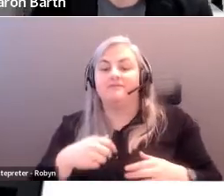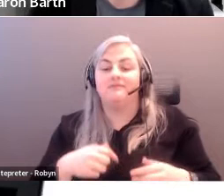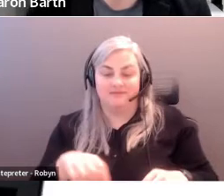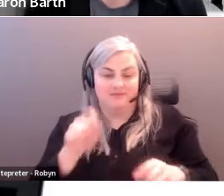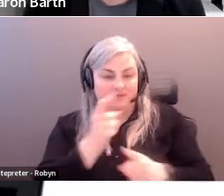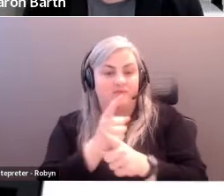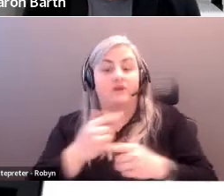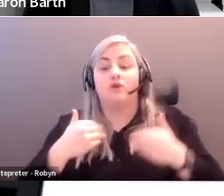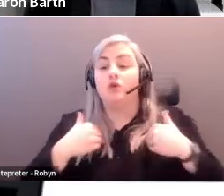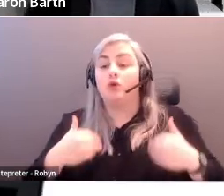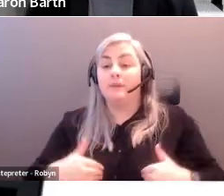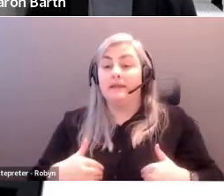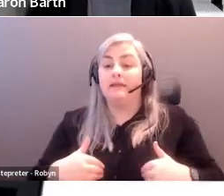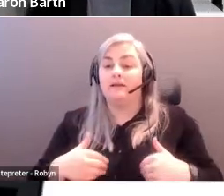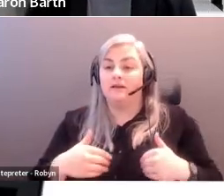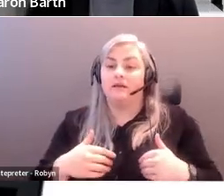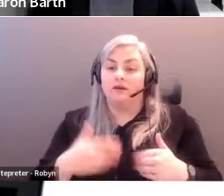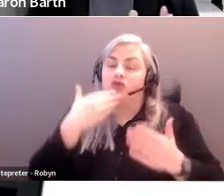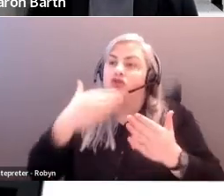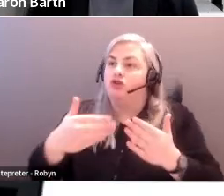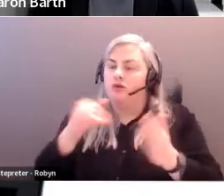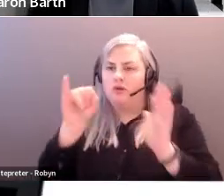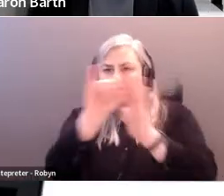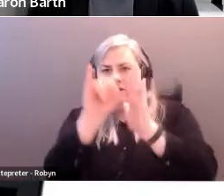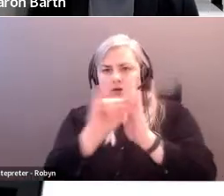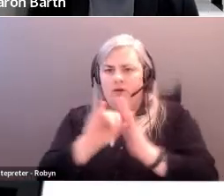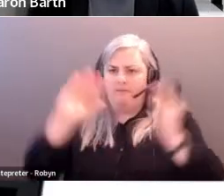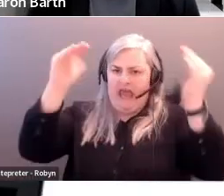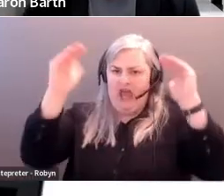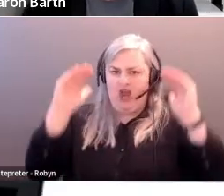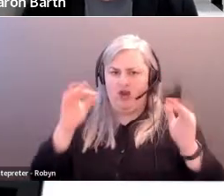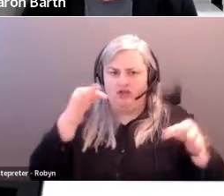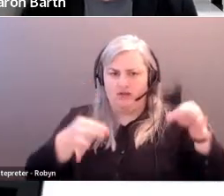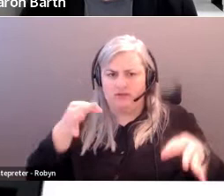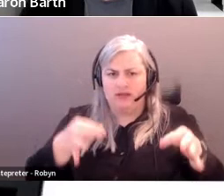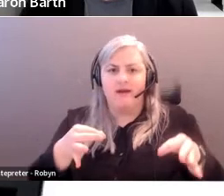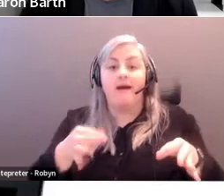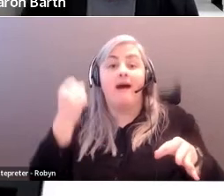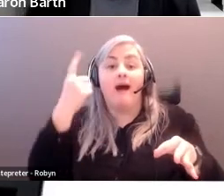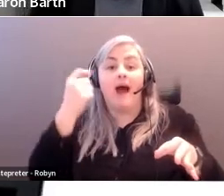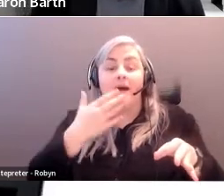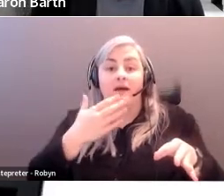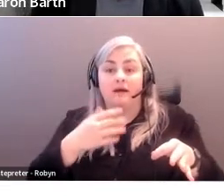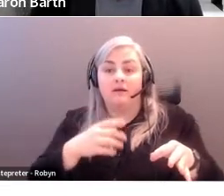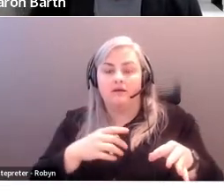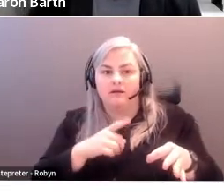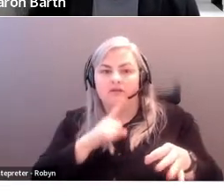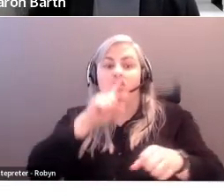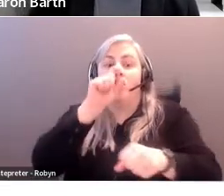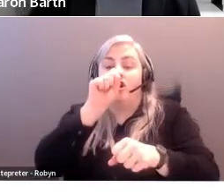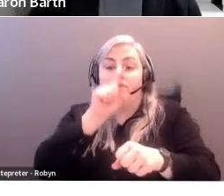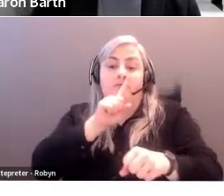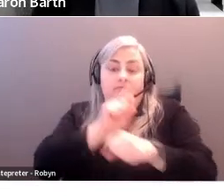really, really good at relative judgments and really, really bad at absolute judgments. So when I show you this in